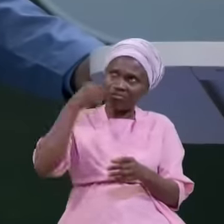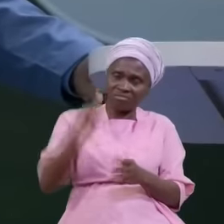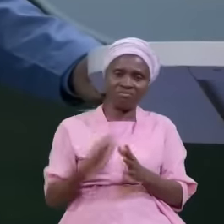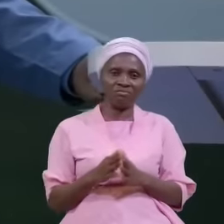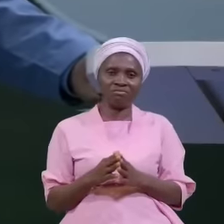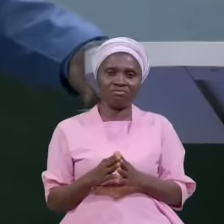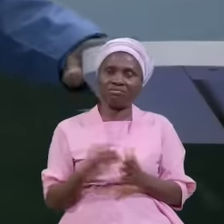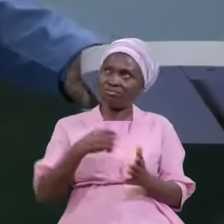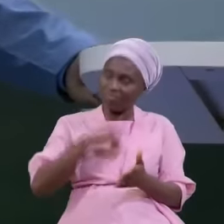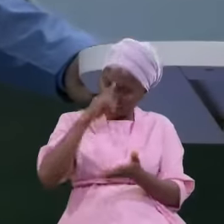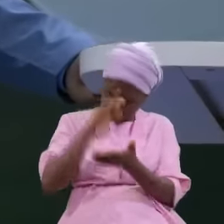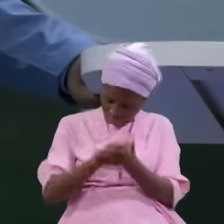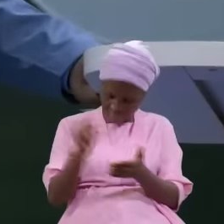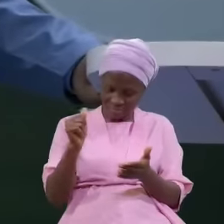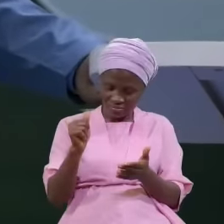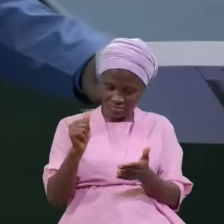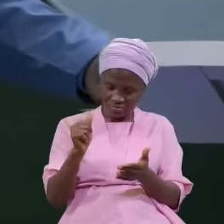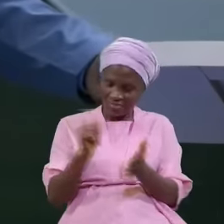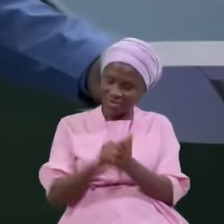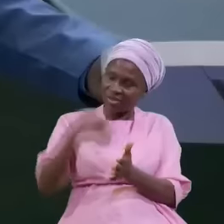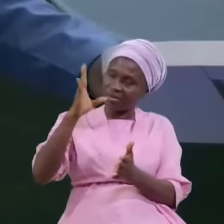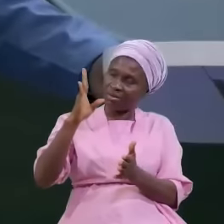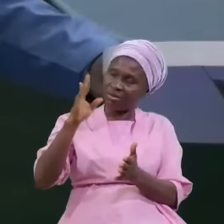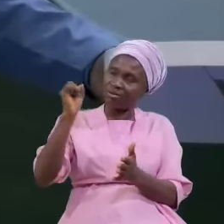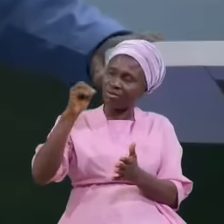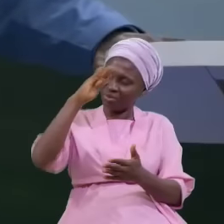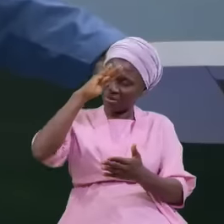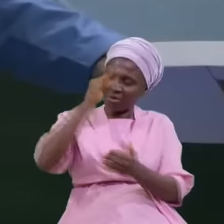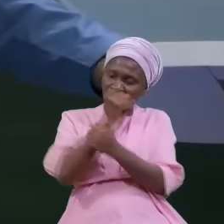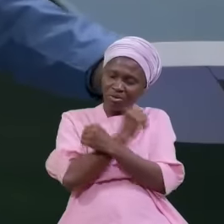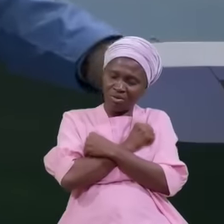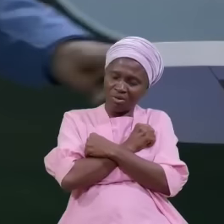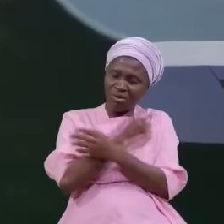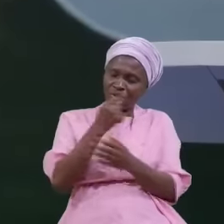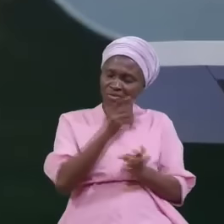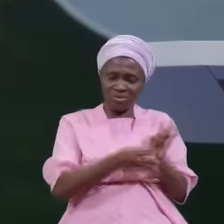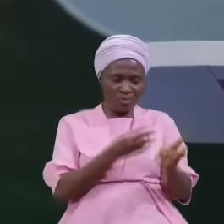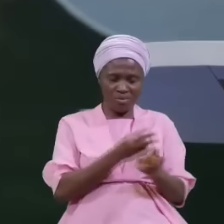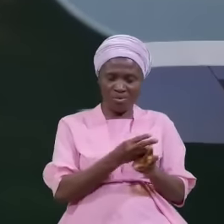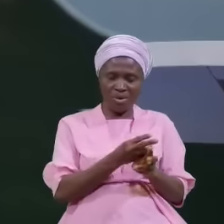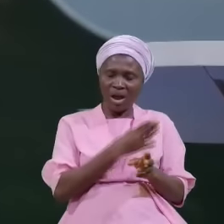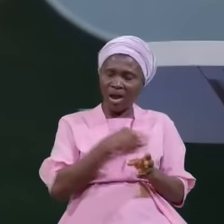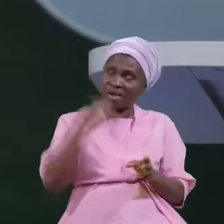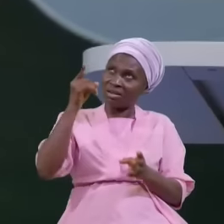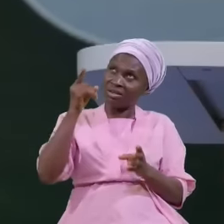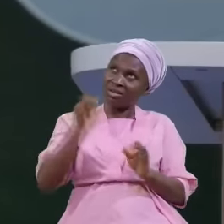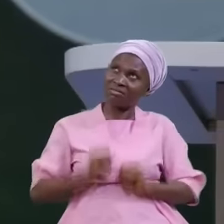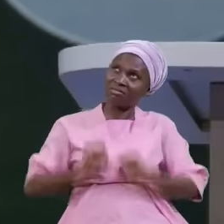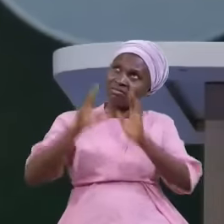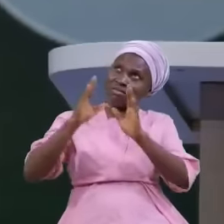For God so loved the world that he gave his only begotten son, that